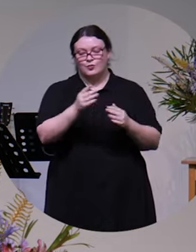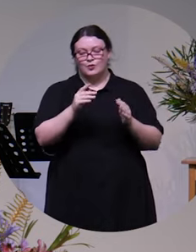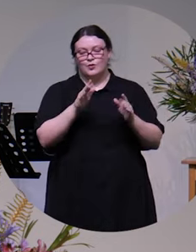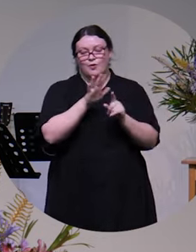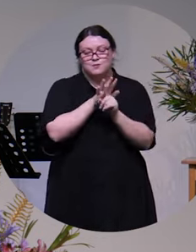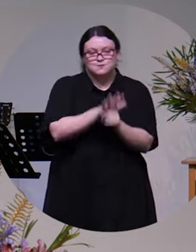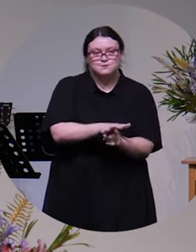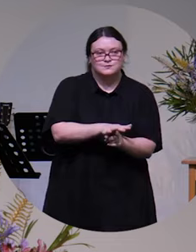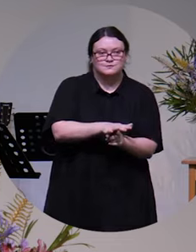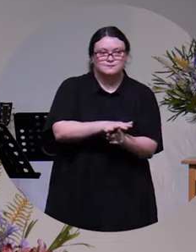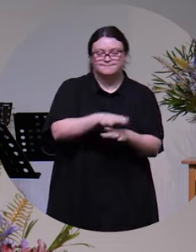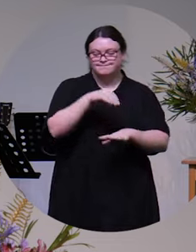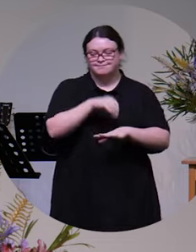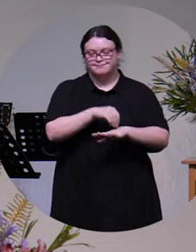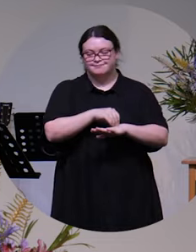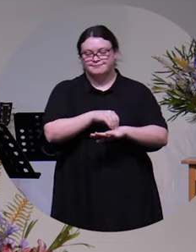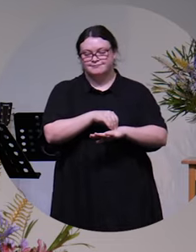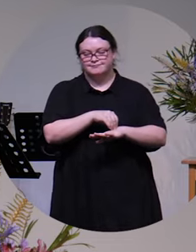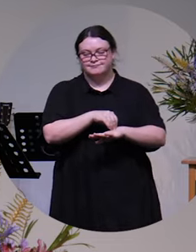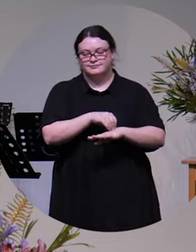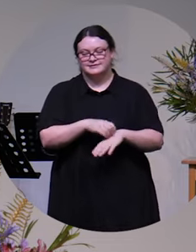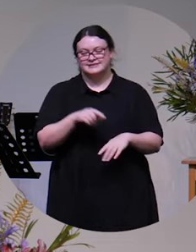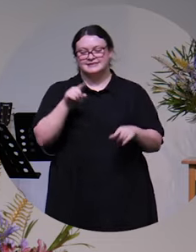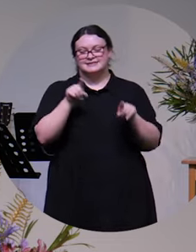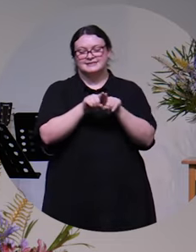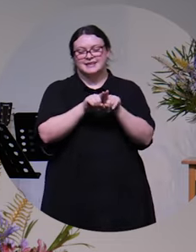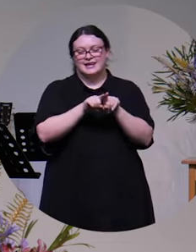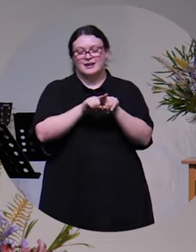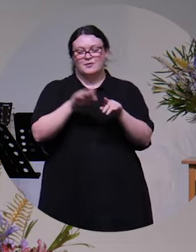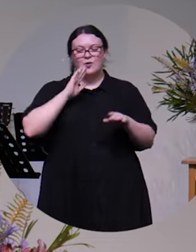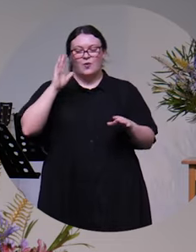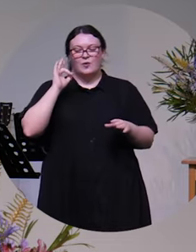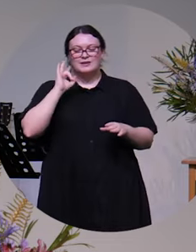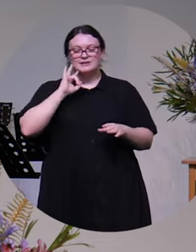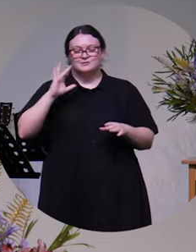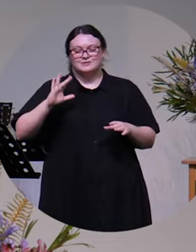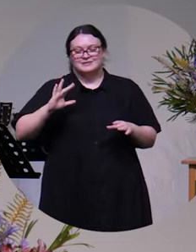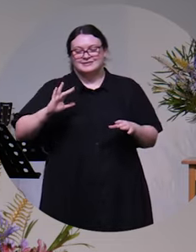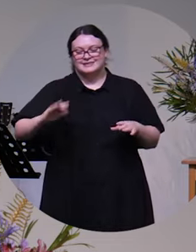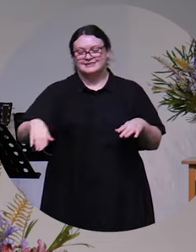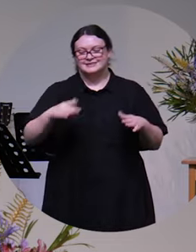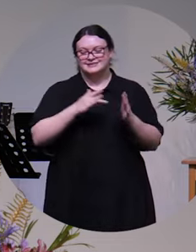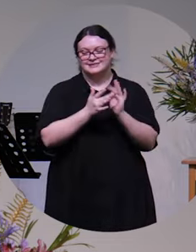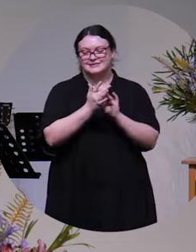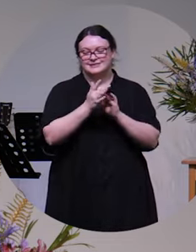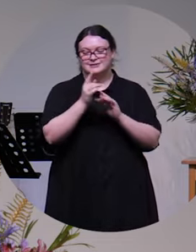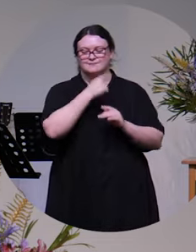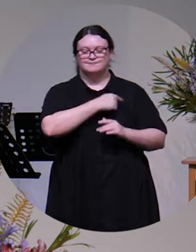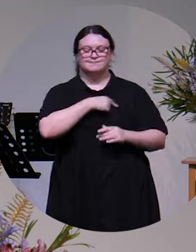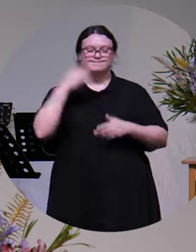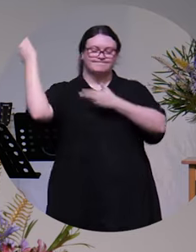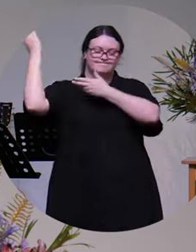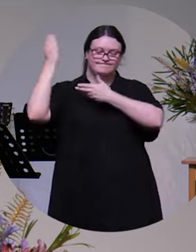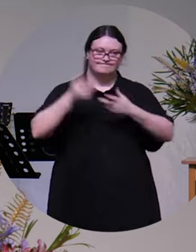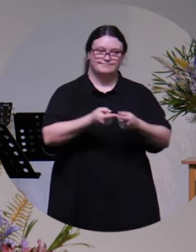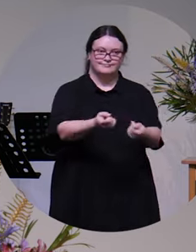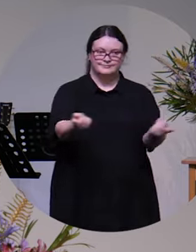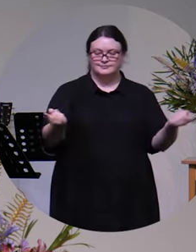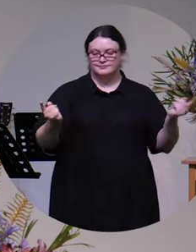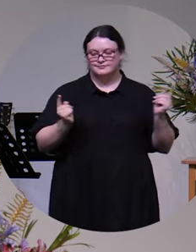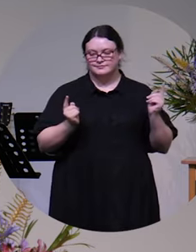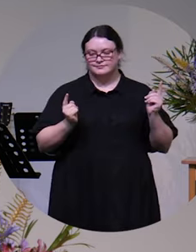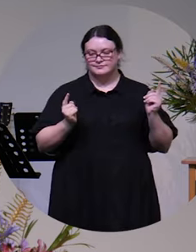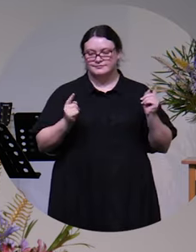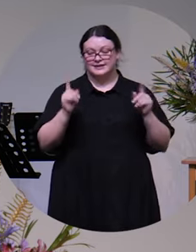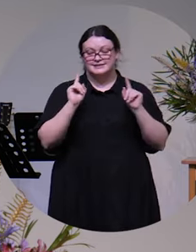The introduction to John's Gospel does not affirm Jesus as a son of Mary, but rather Jesus as the Word. Jesus as the Word who was